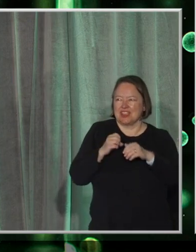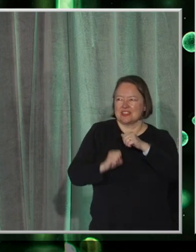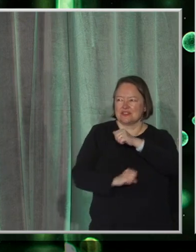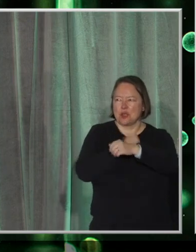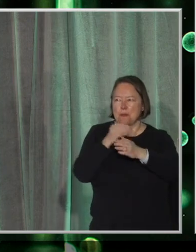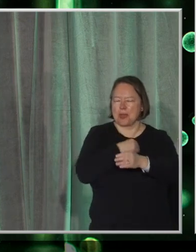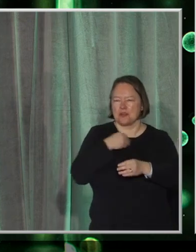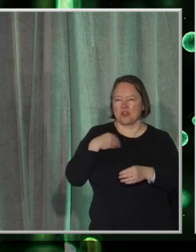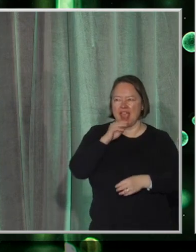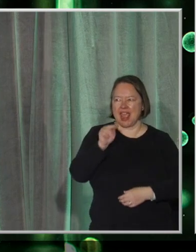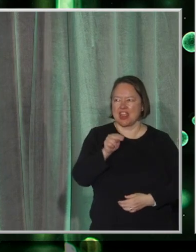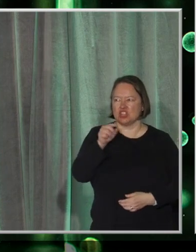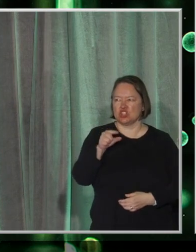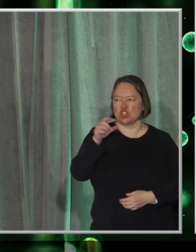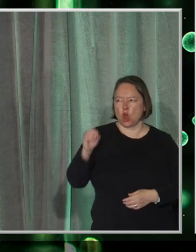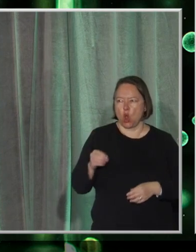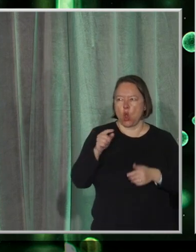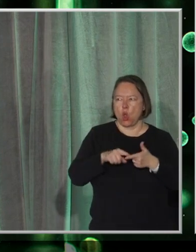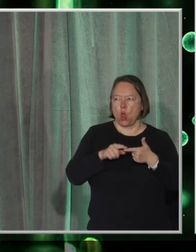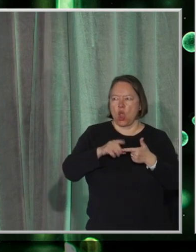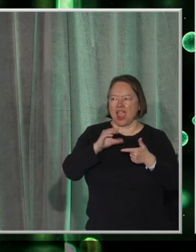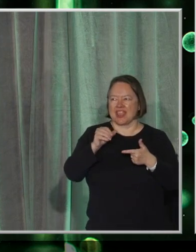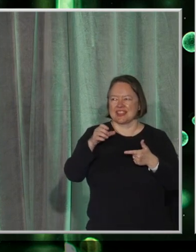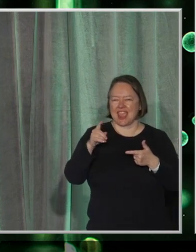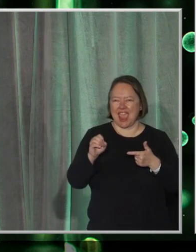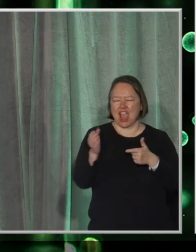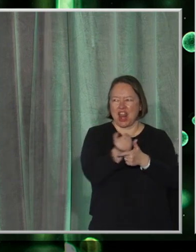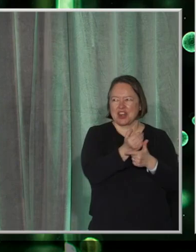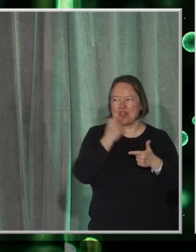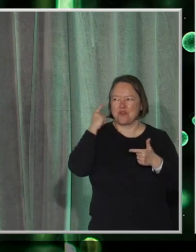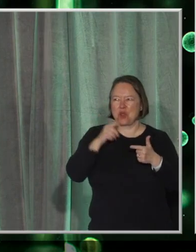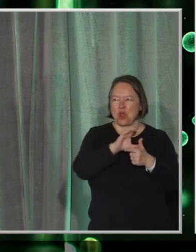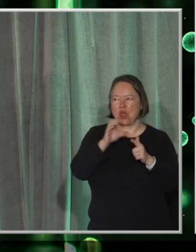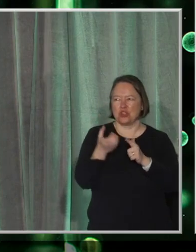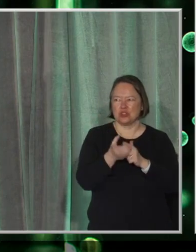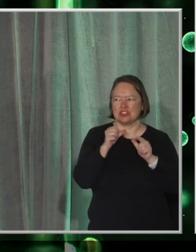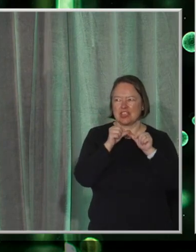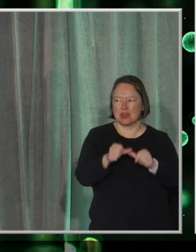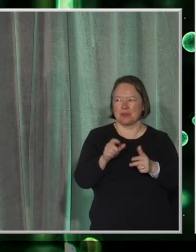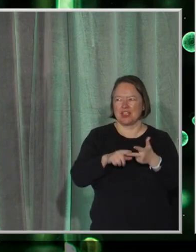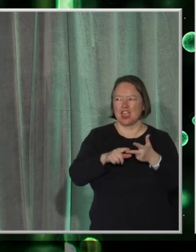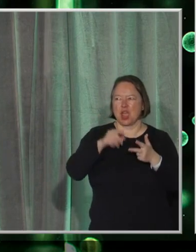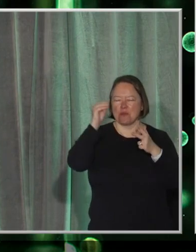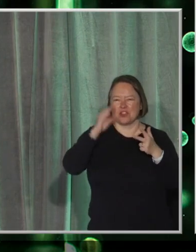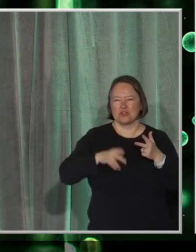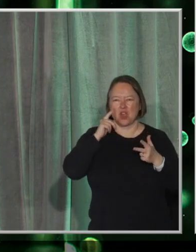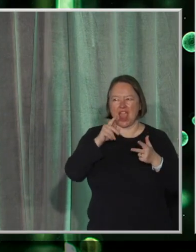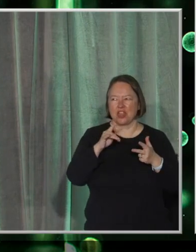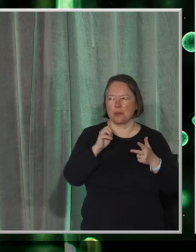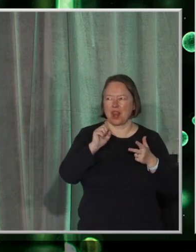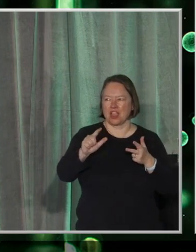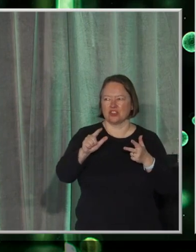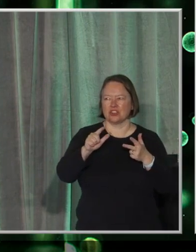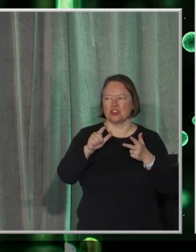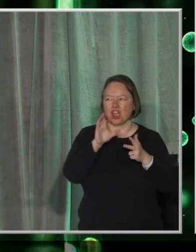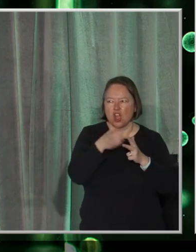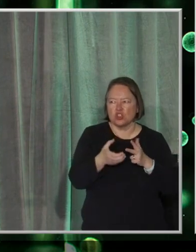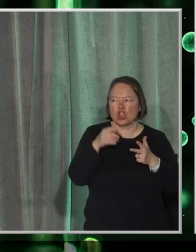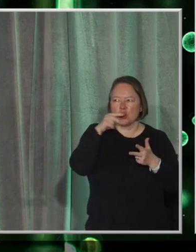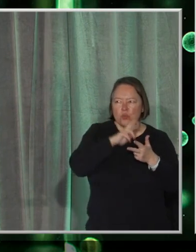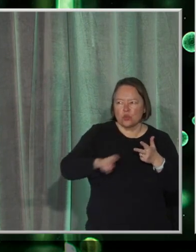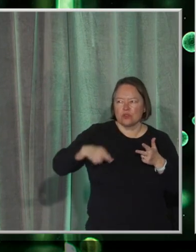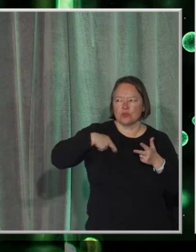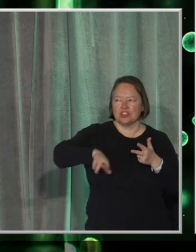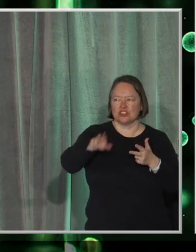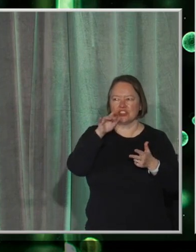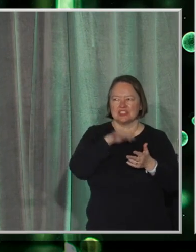Cultural Sustainability, as well as a professor of anthropological, Cultural and Religious Studies at